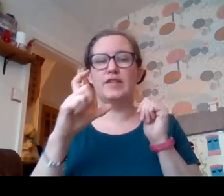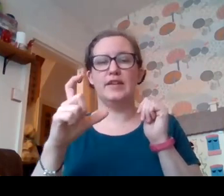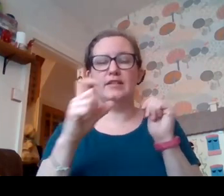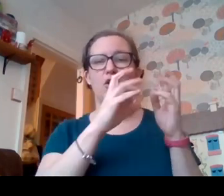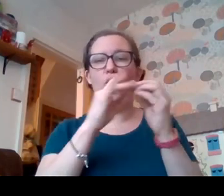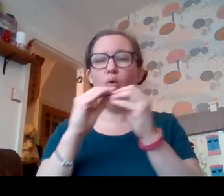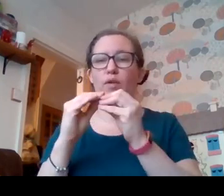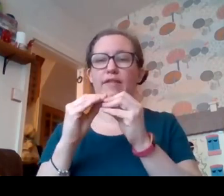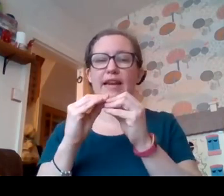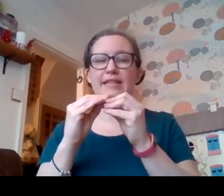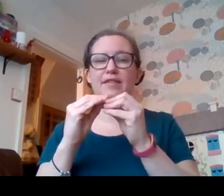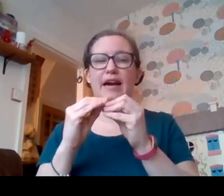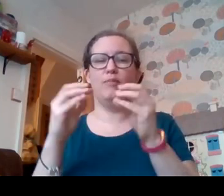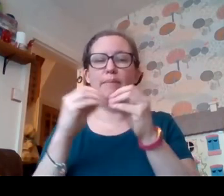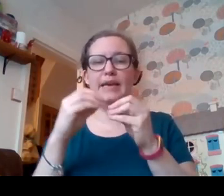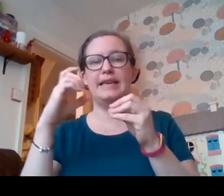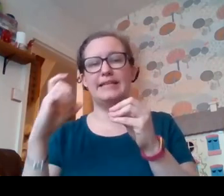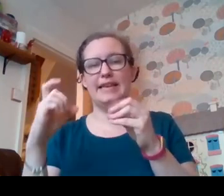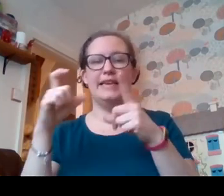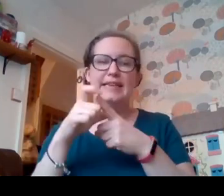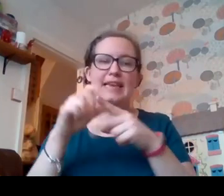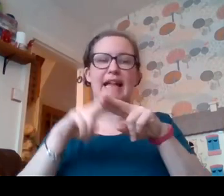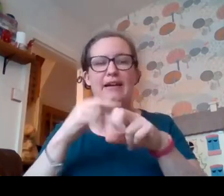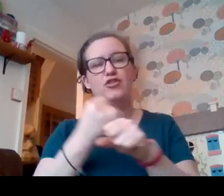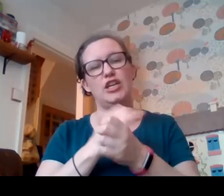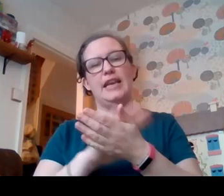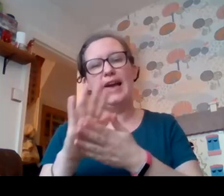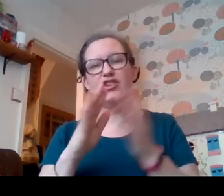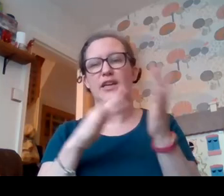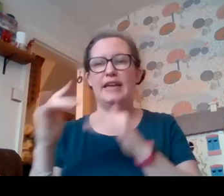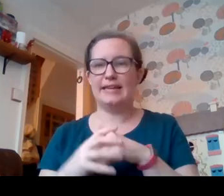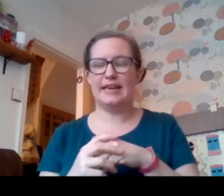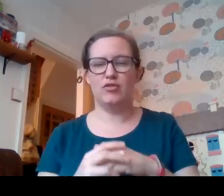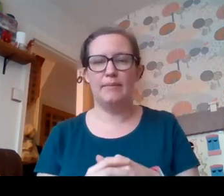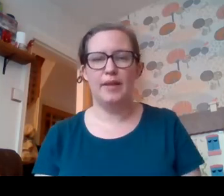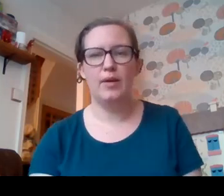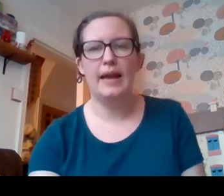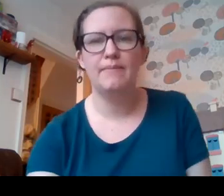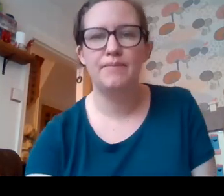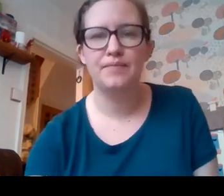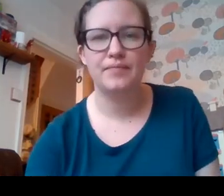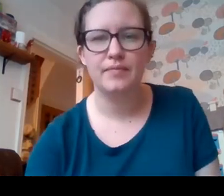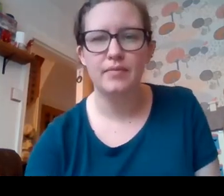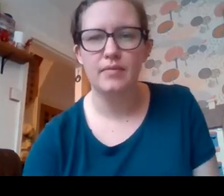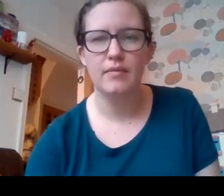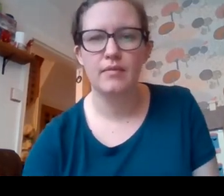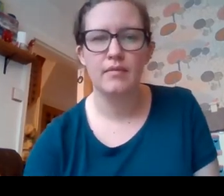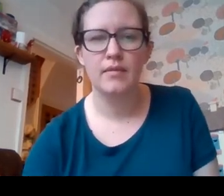and consonants, all the other letters of the alphabet, B, C, D, F, G, H, etc. Okay?